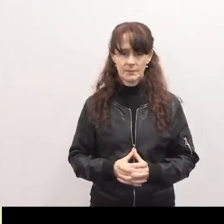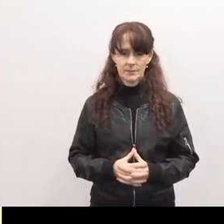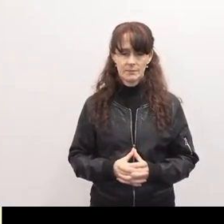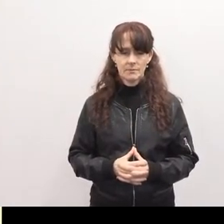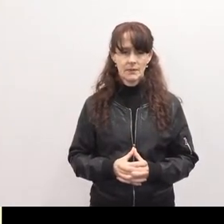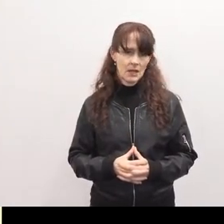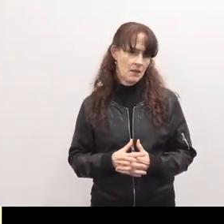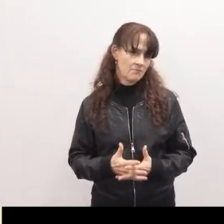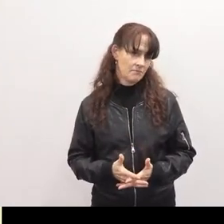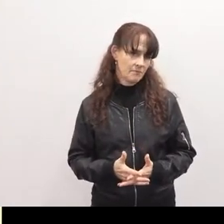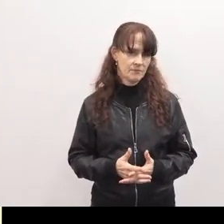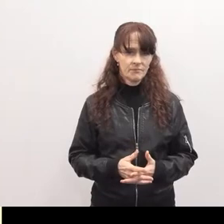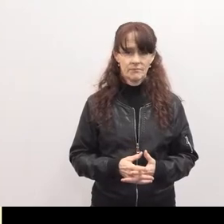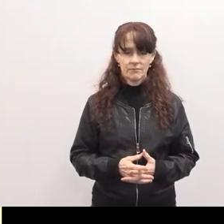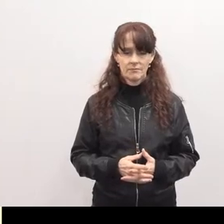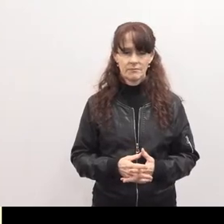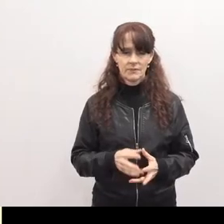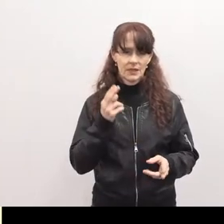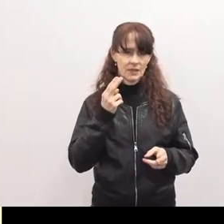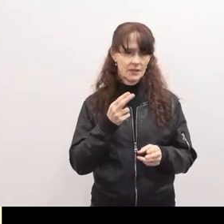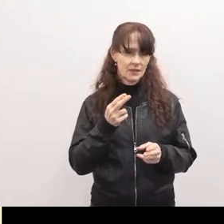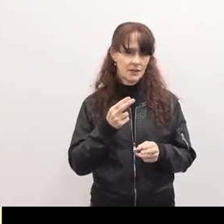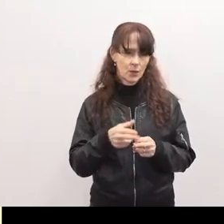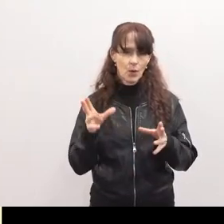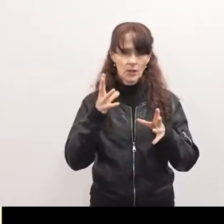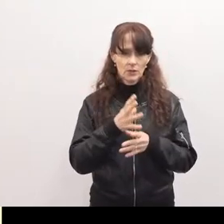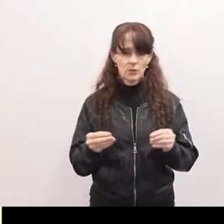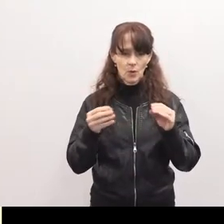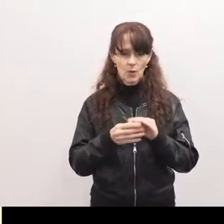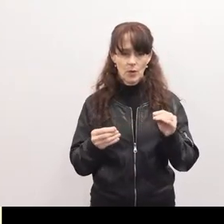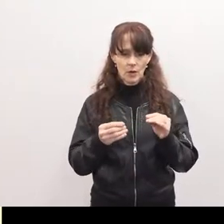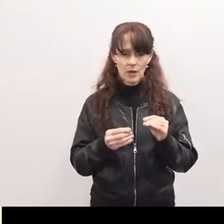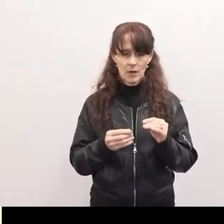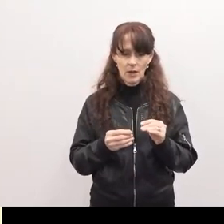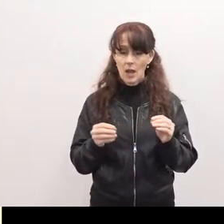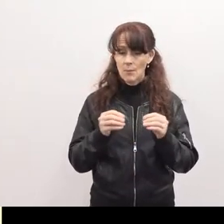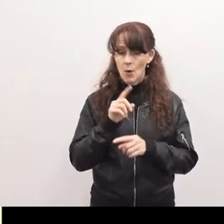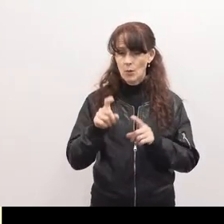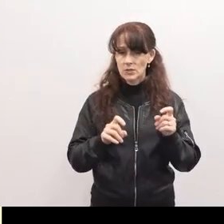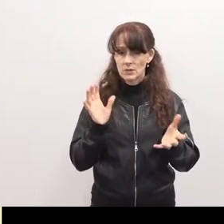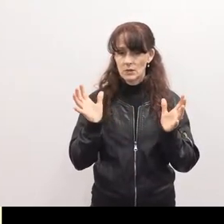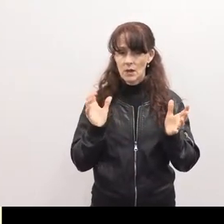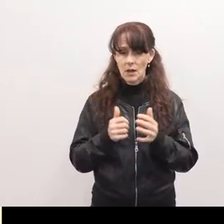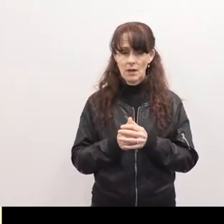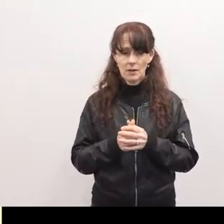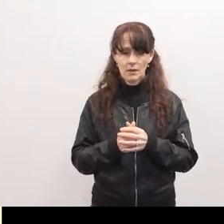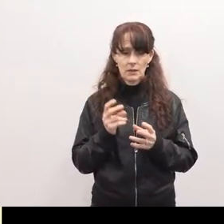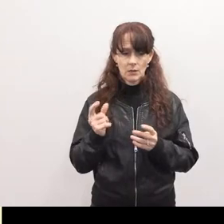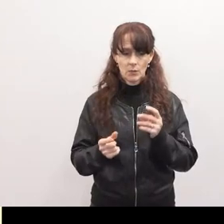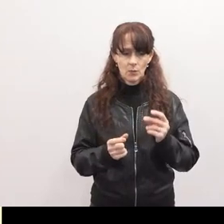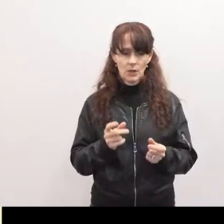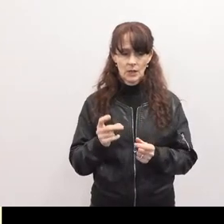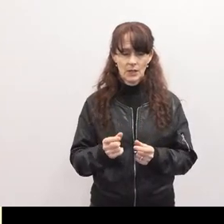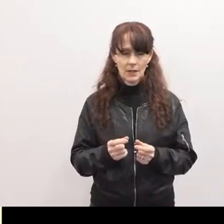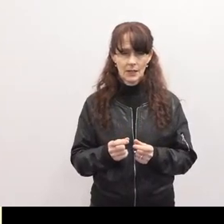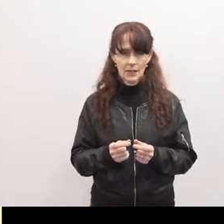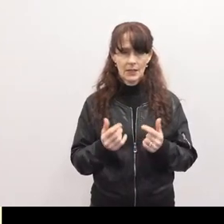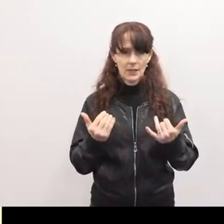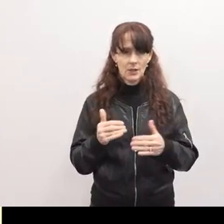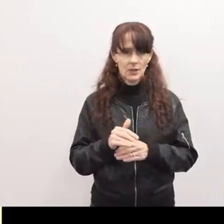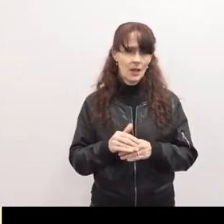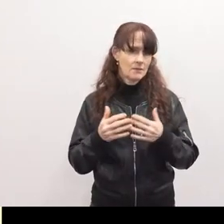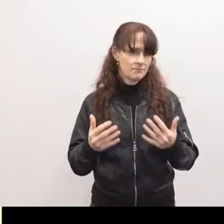So that's the quick story on the voting. If you have more questions, we can talk about that. I'm trying to be pretty quick